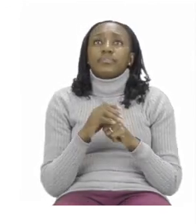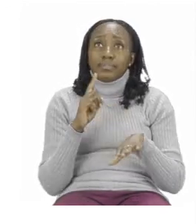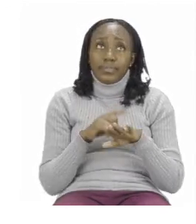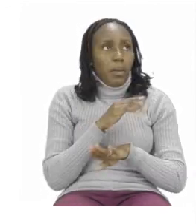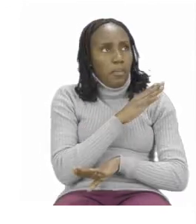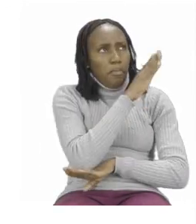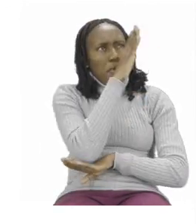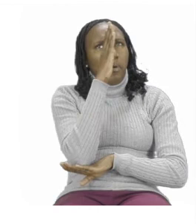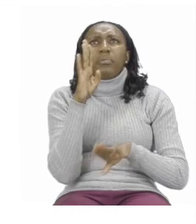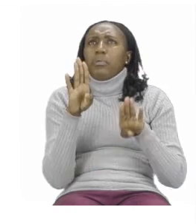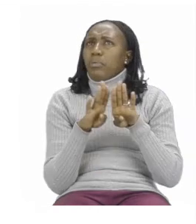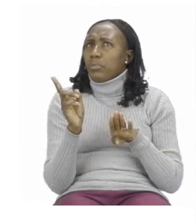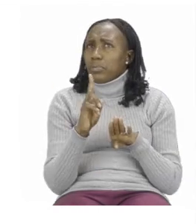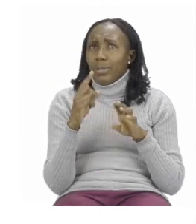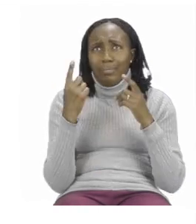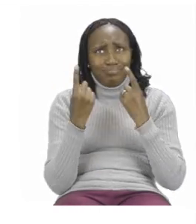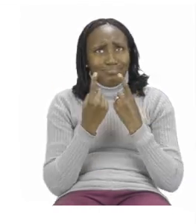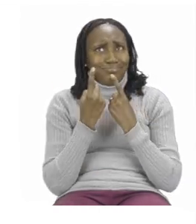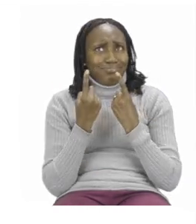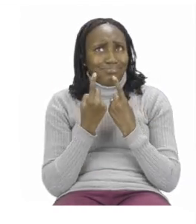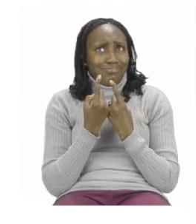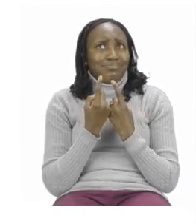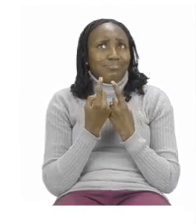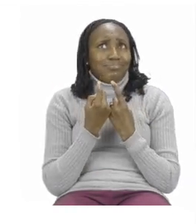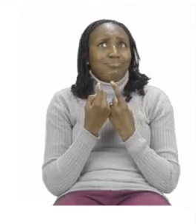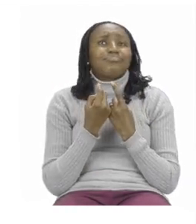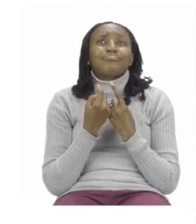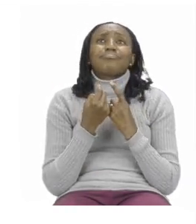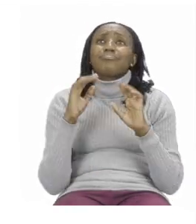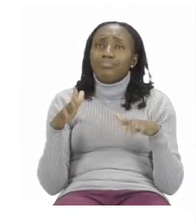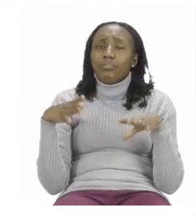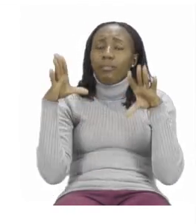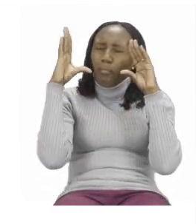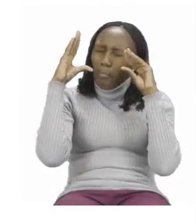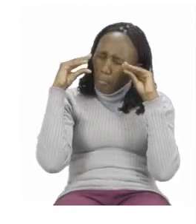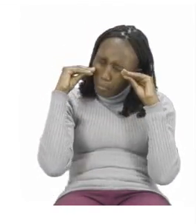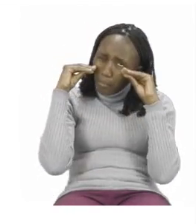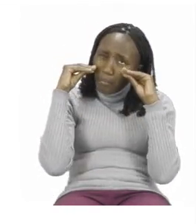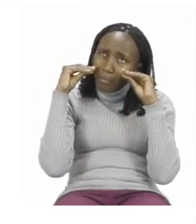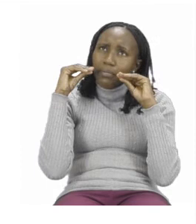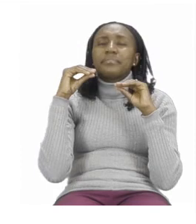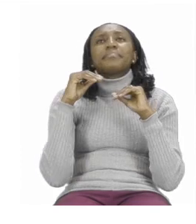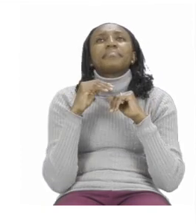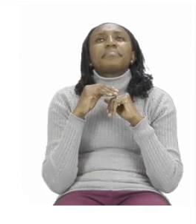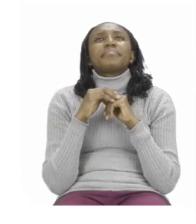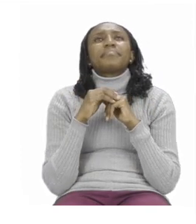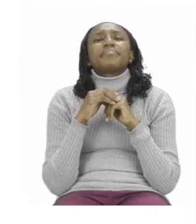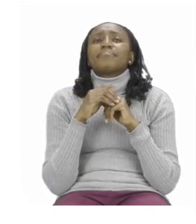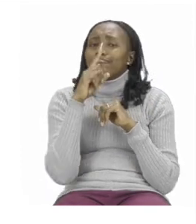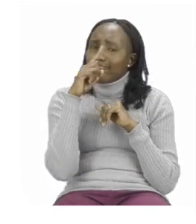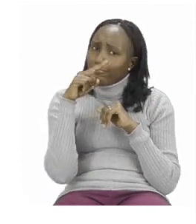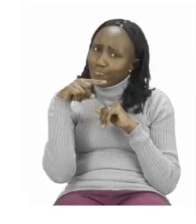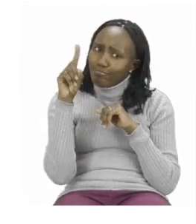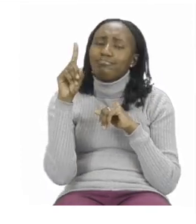day? Do you play or do you sleep? That's right, boys